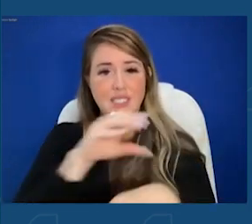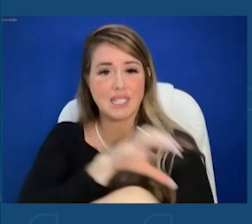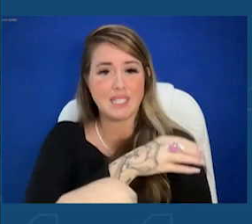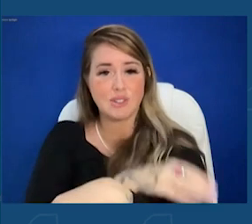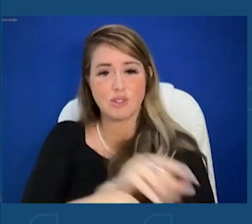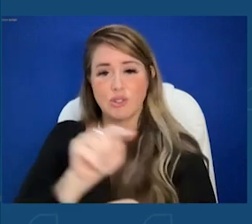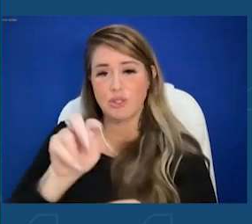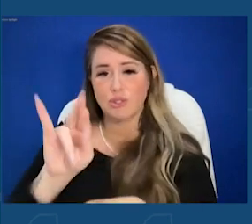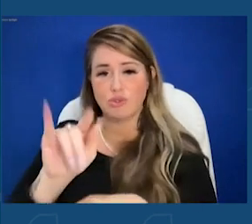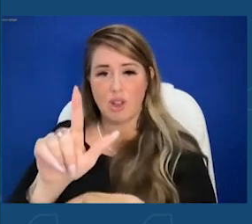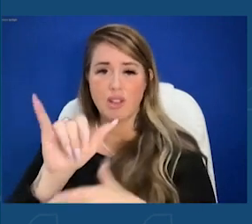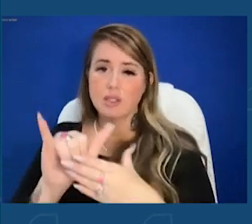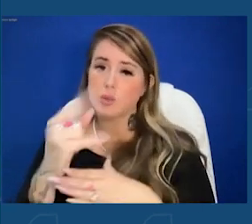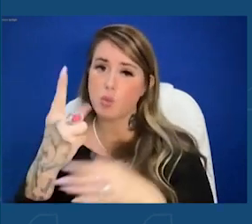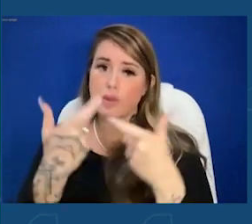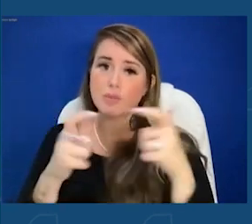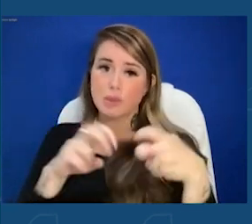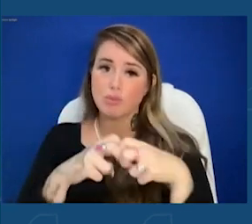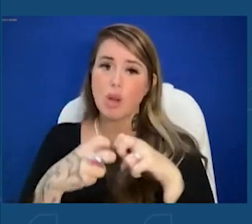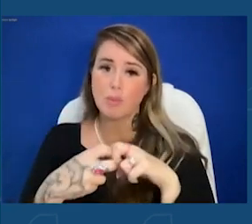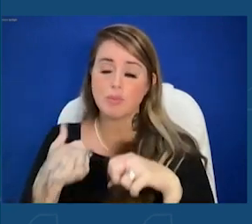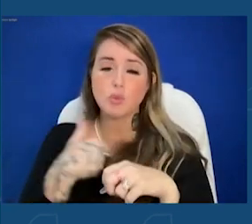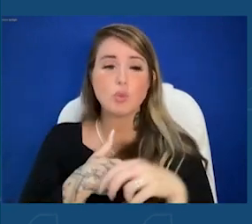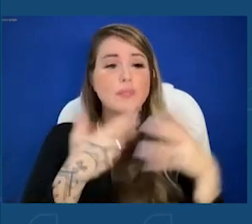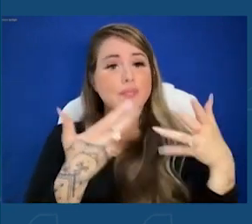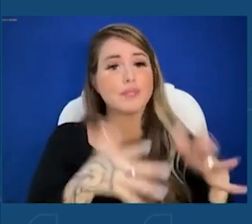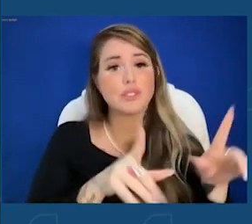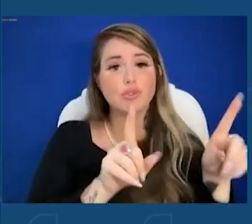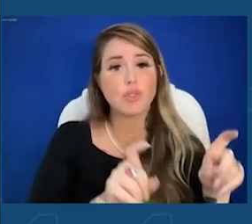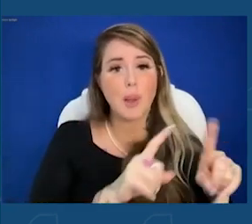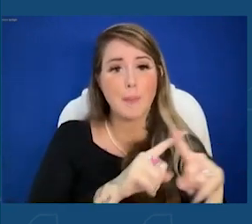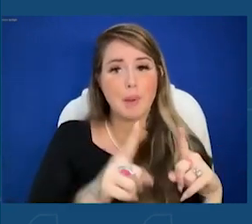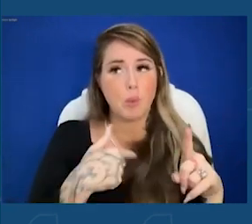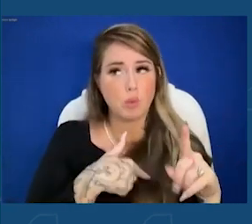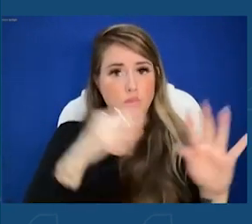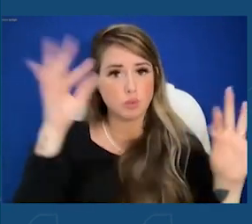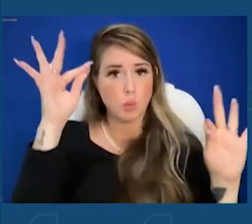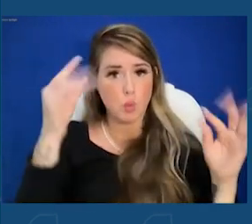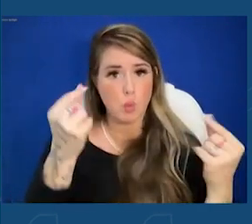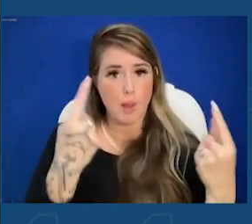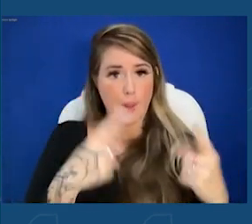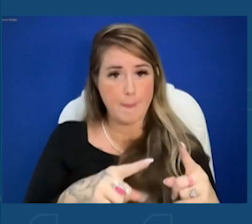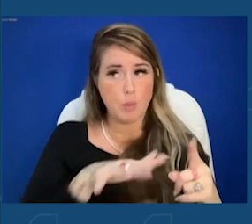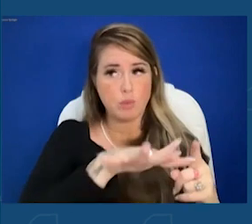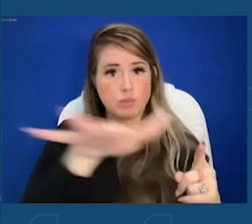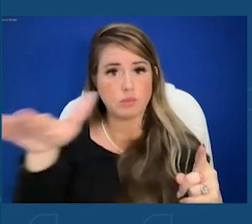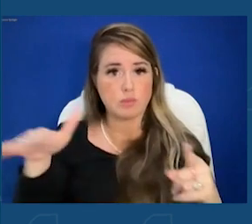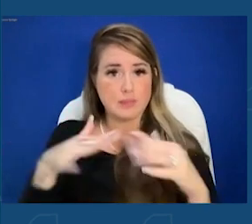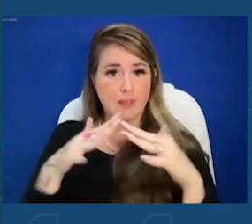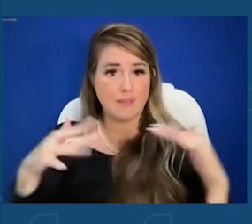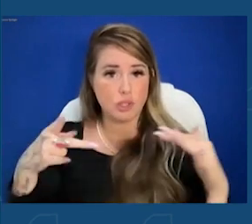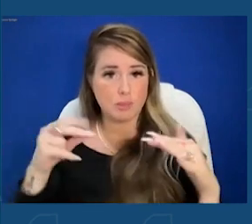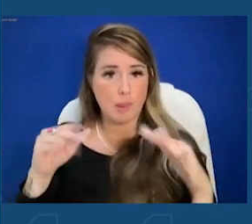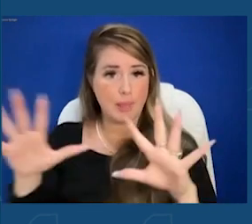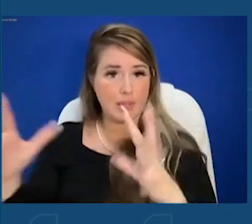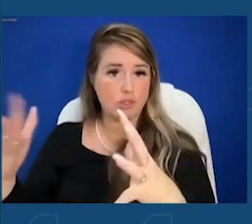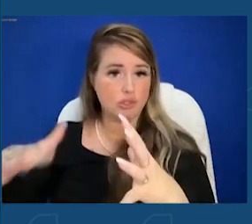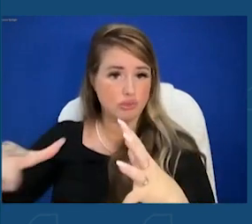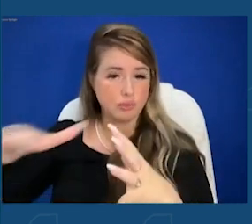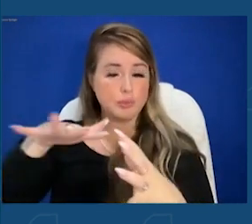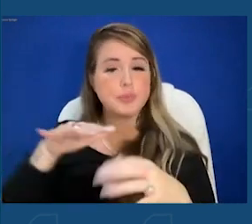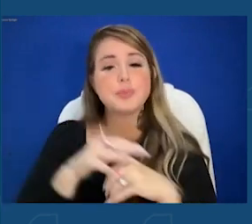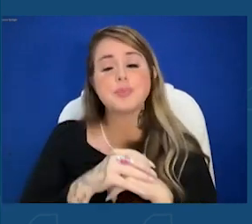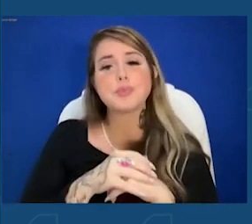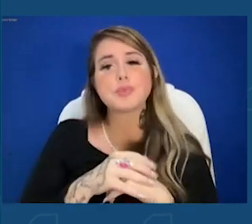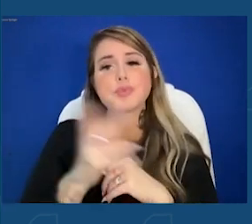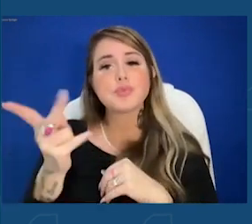major problem. We finish a trial and we have no idea what it does to the diverse population. And they supported